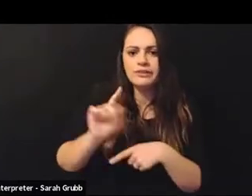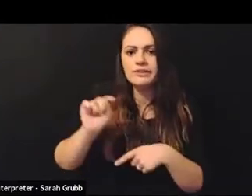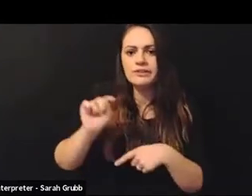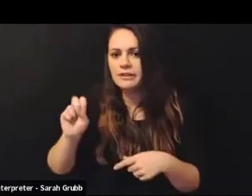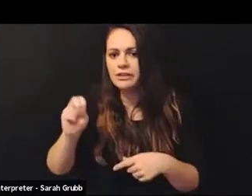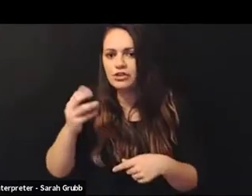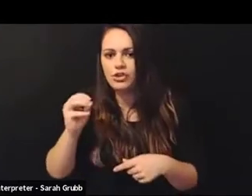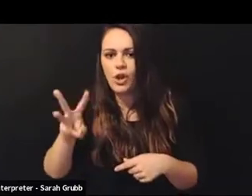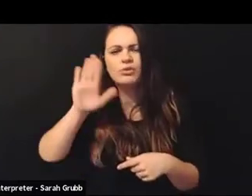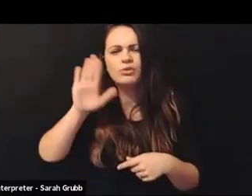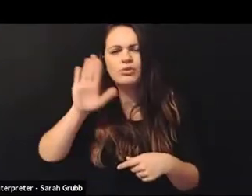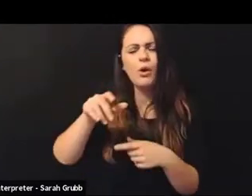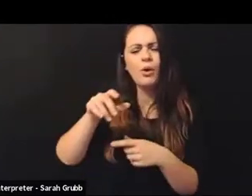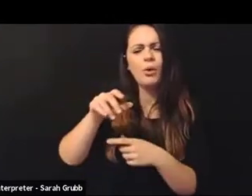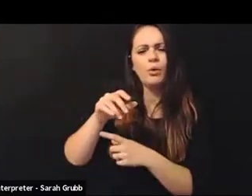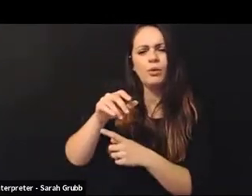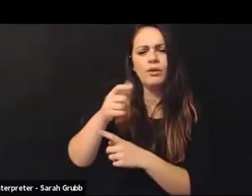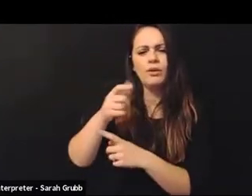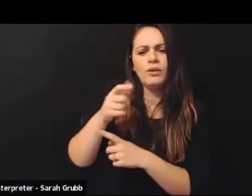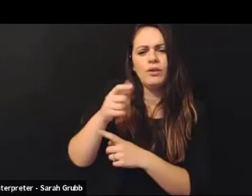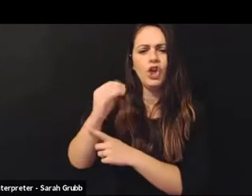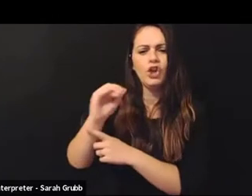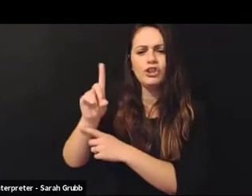like that, you kind of recognize this.